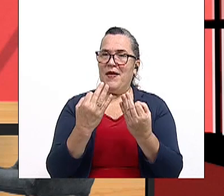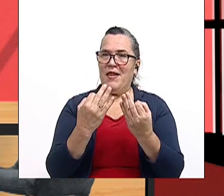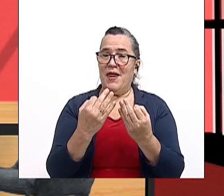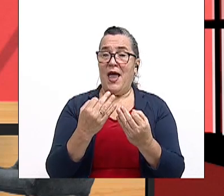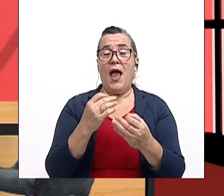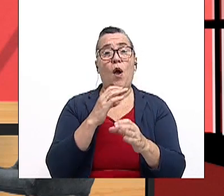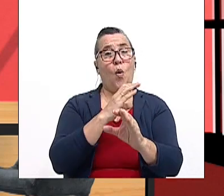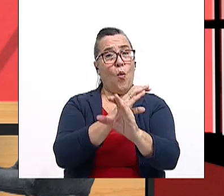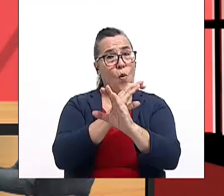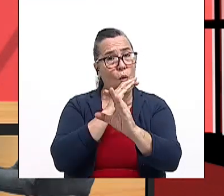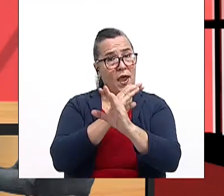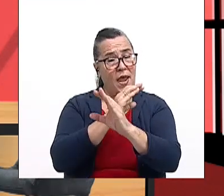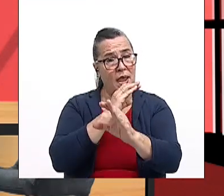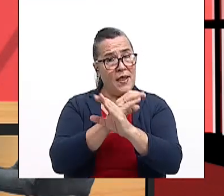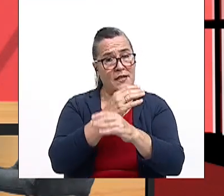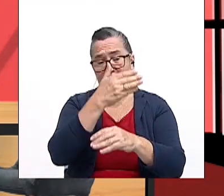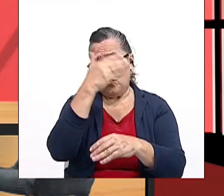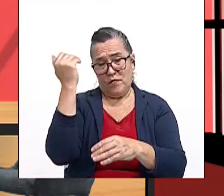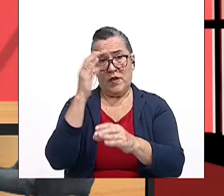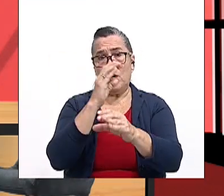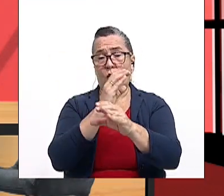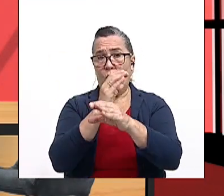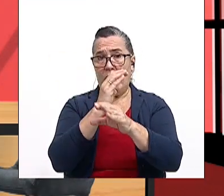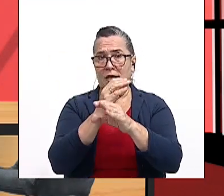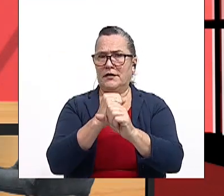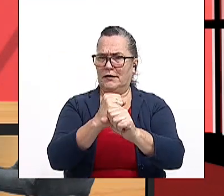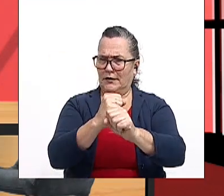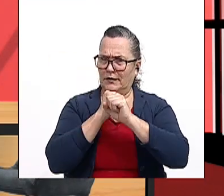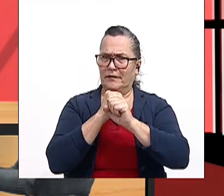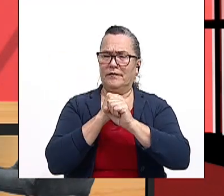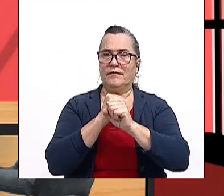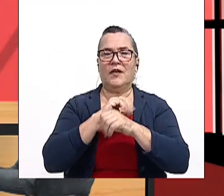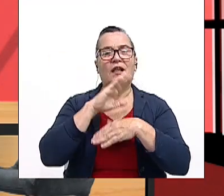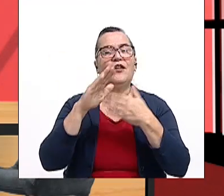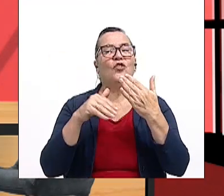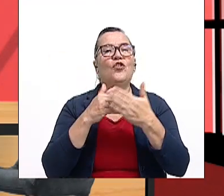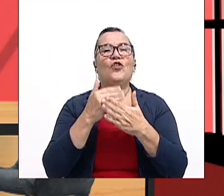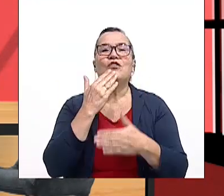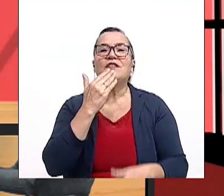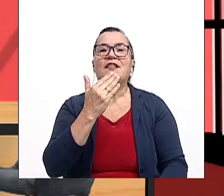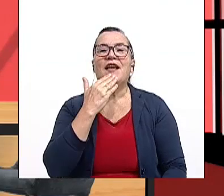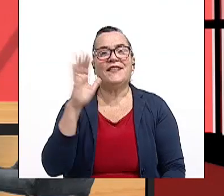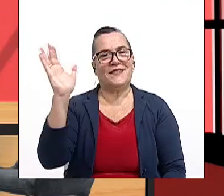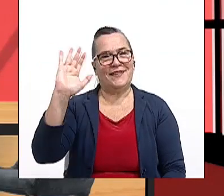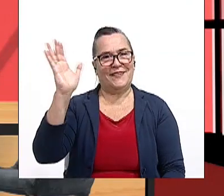safe, okay? Don't forget that. Thank you for everything. Bye-bye.